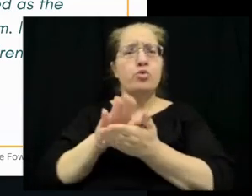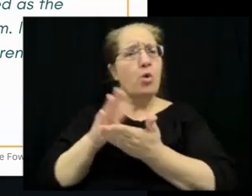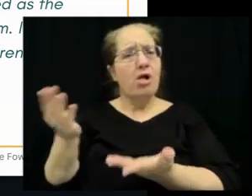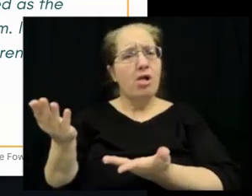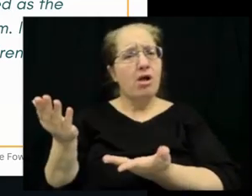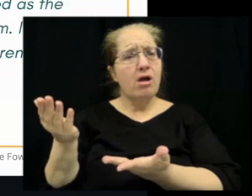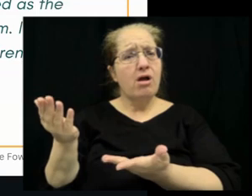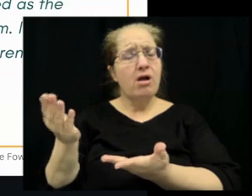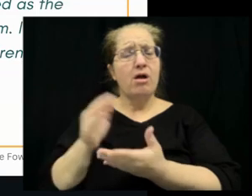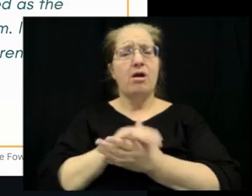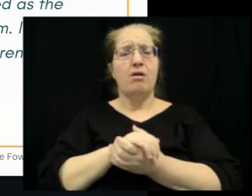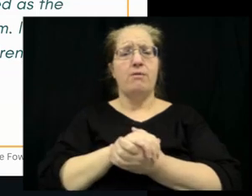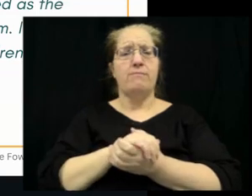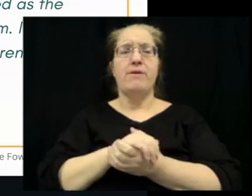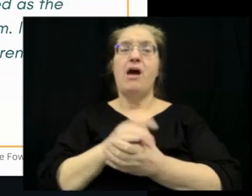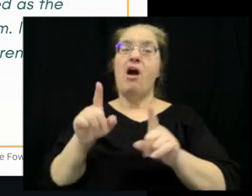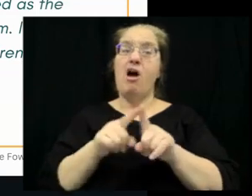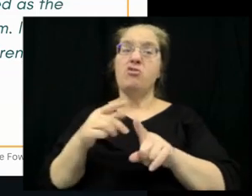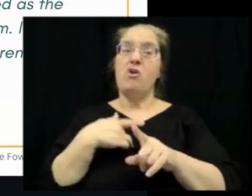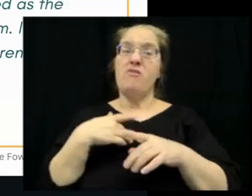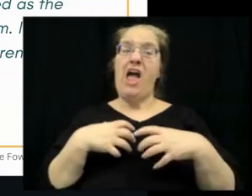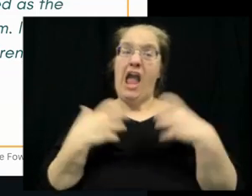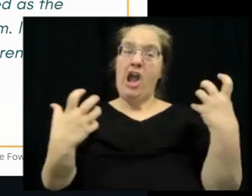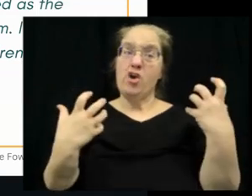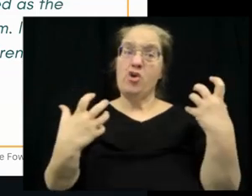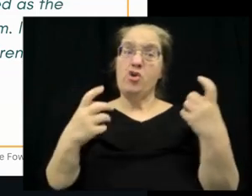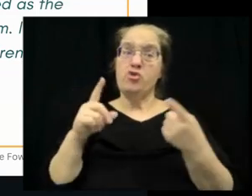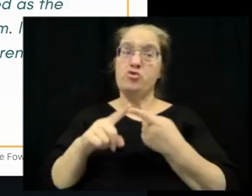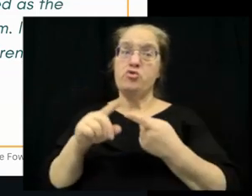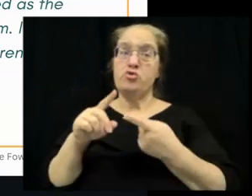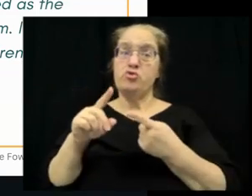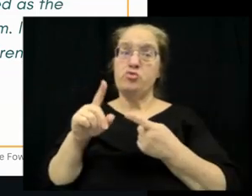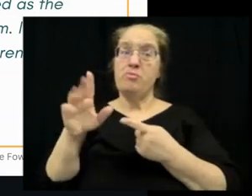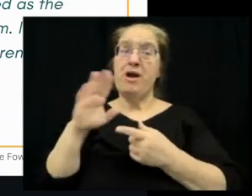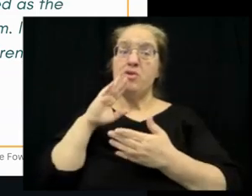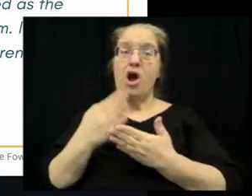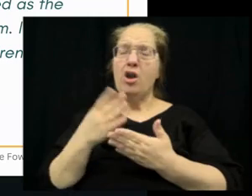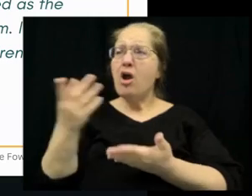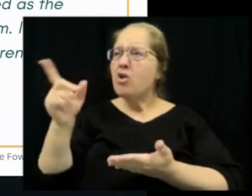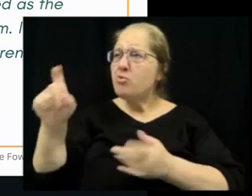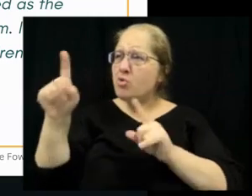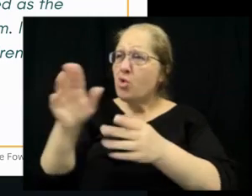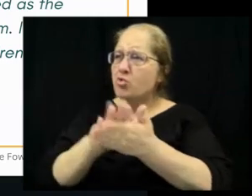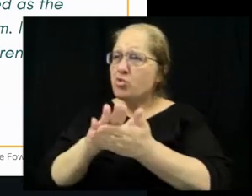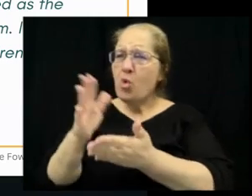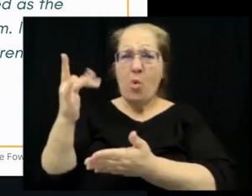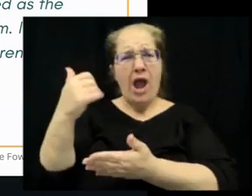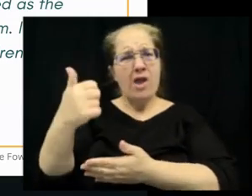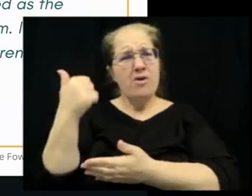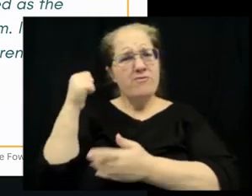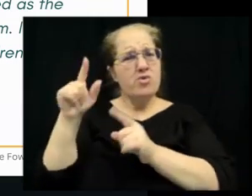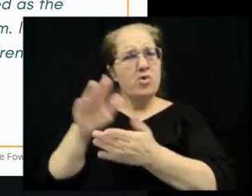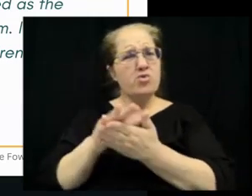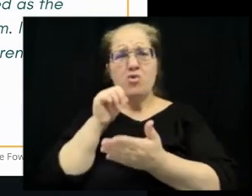I also felt a lot of anger at my daughter. I was like, this is something you're supposed to do. How come you're not getting out of bed and going to